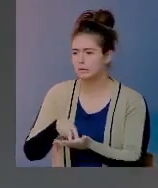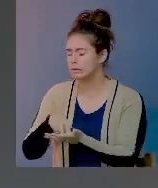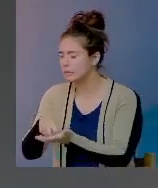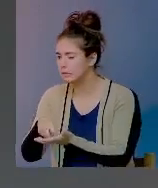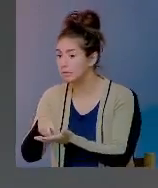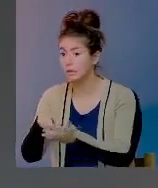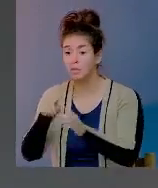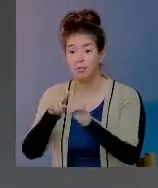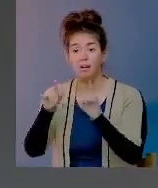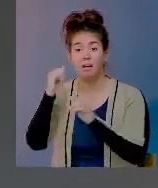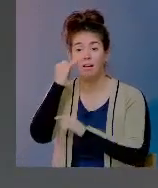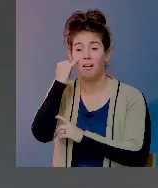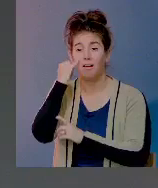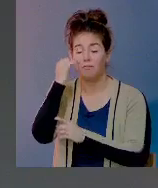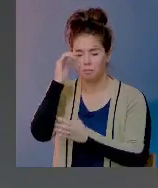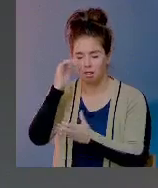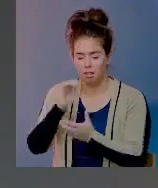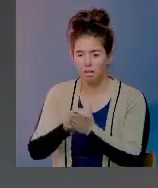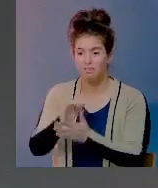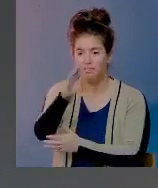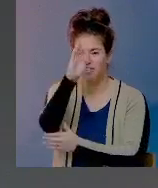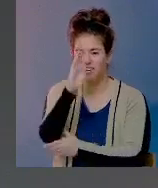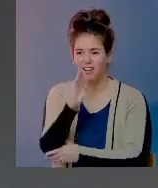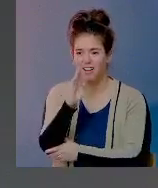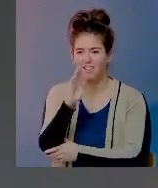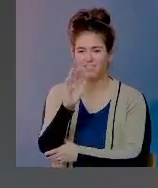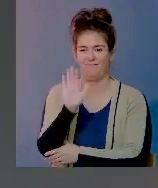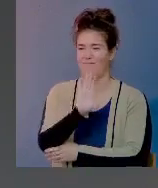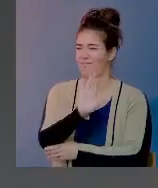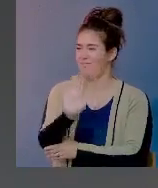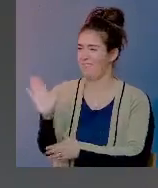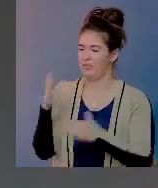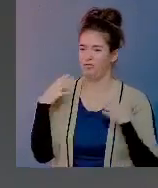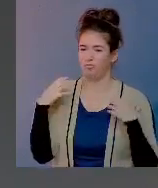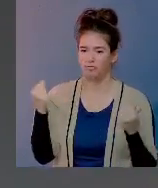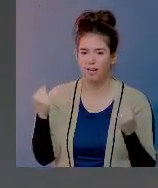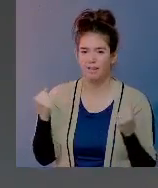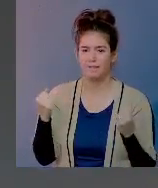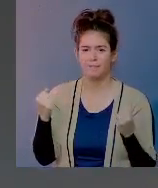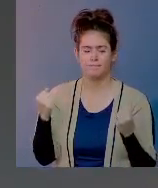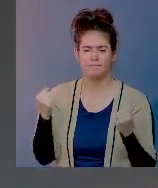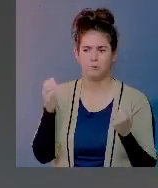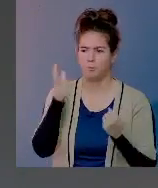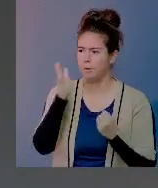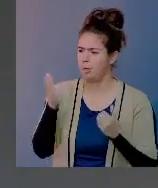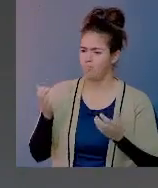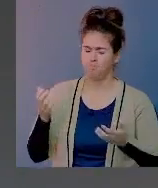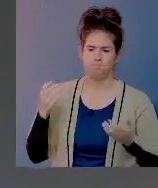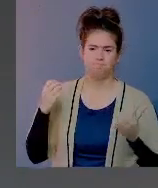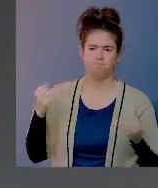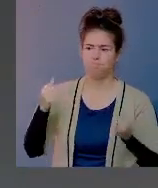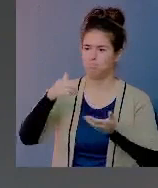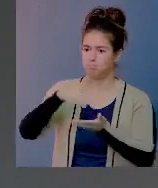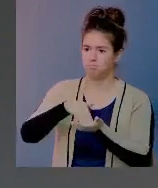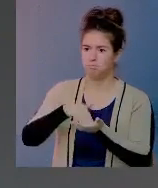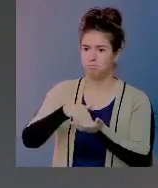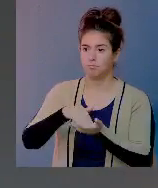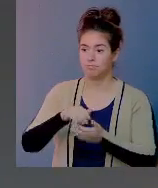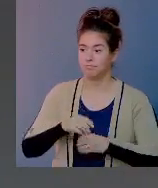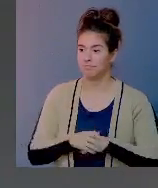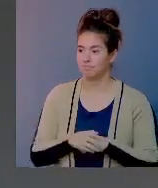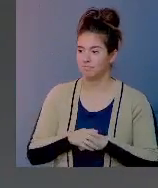will renew their strength. They will soar on wings like eagles. They will